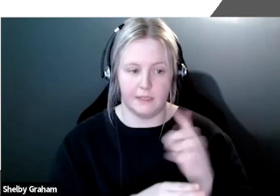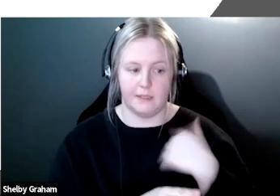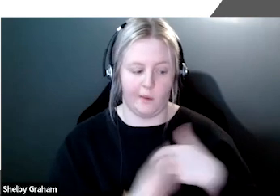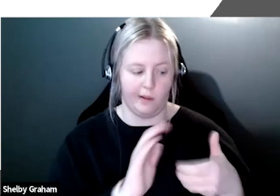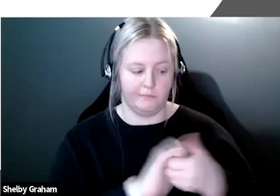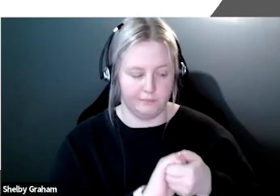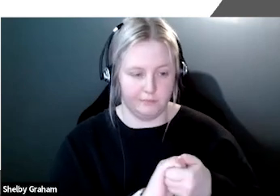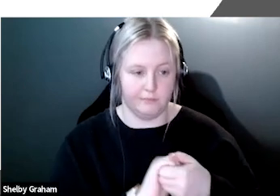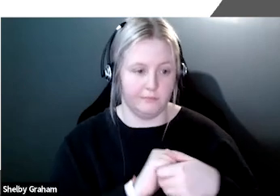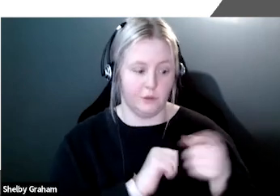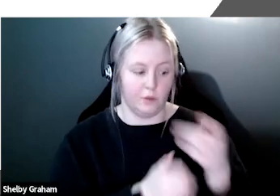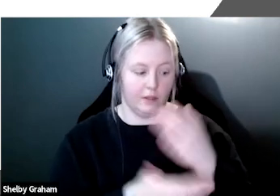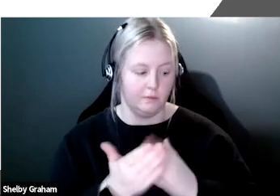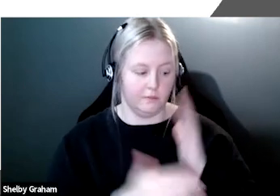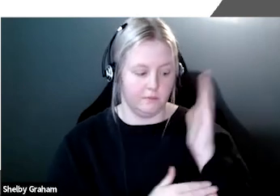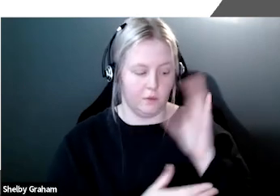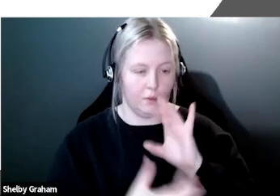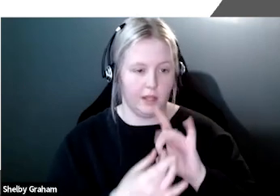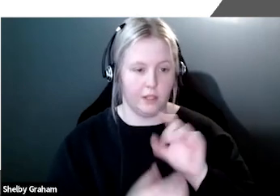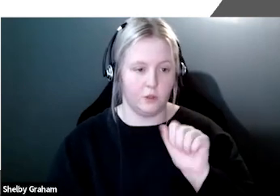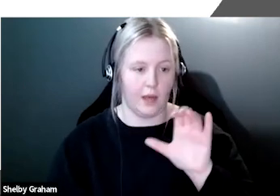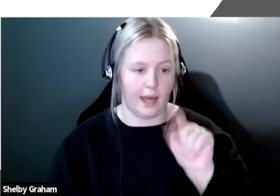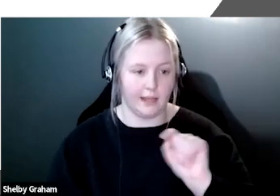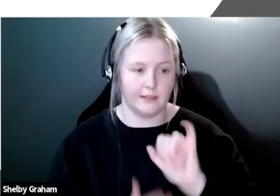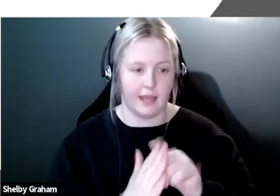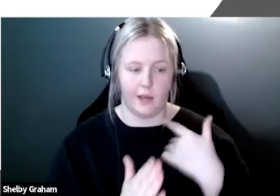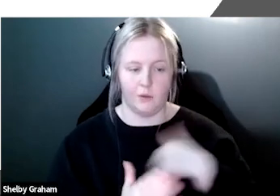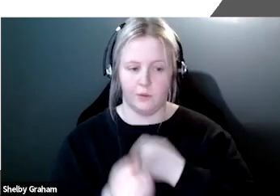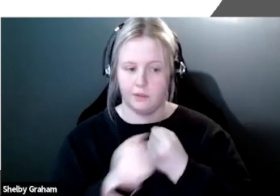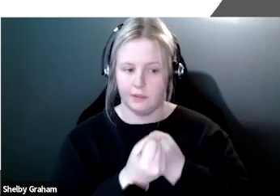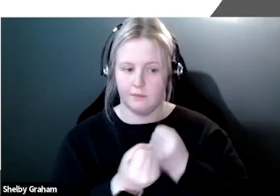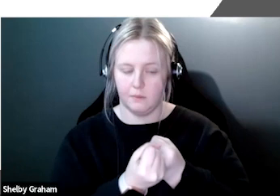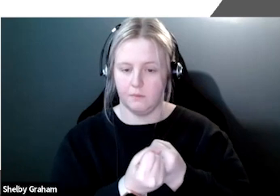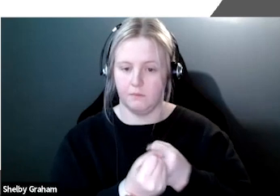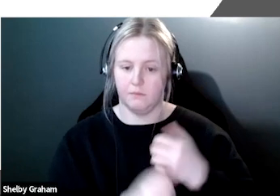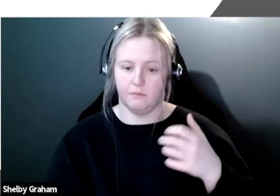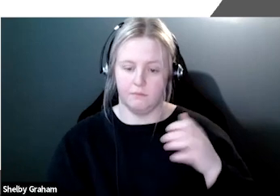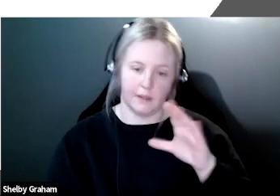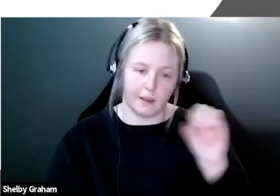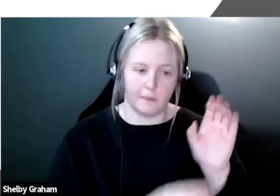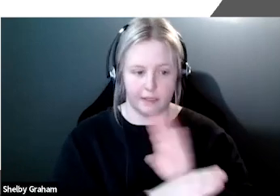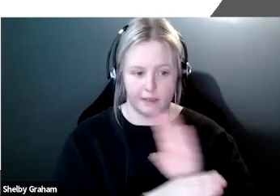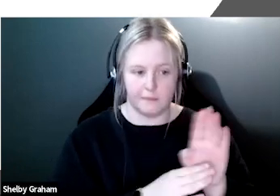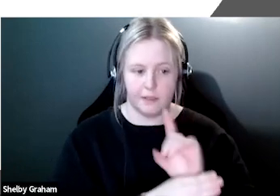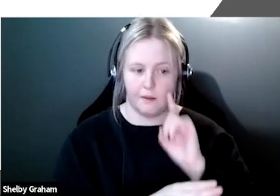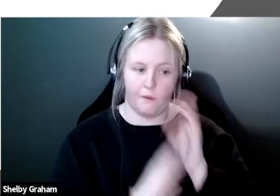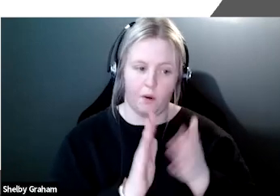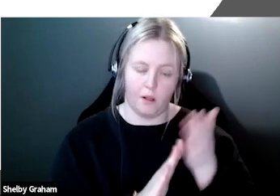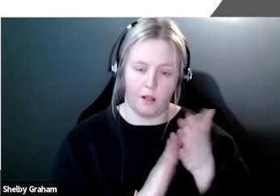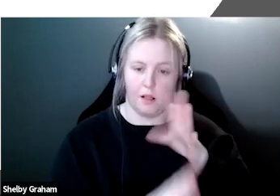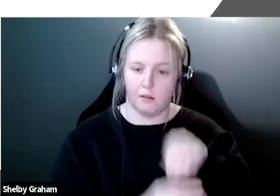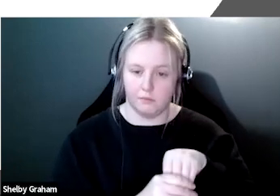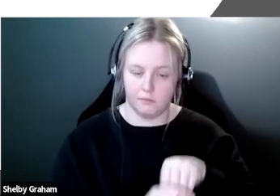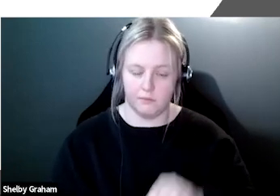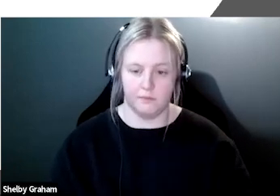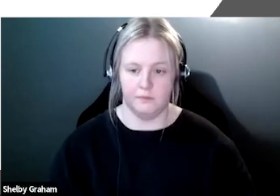this section is about how does ACT Consulting empower employers to operationalize inclusion. So this is